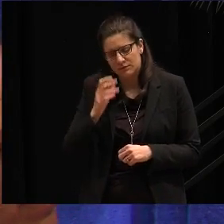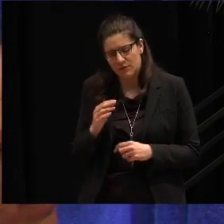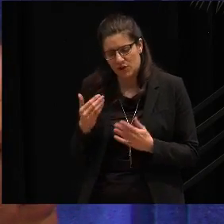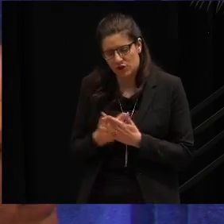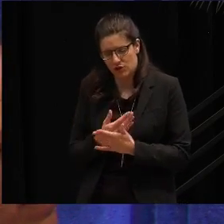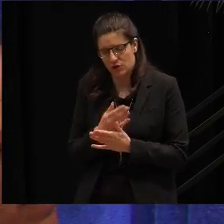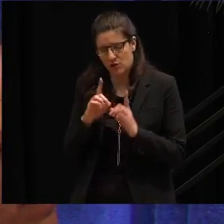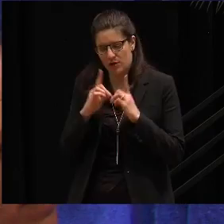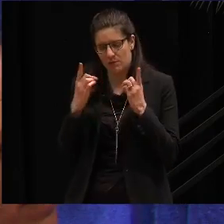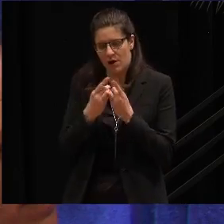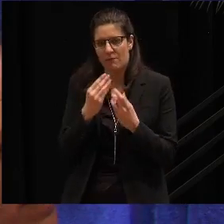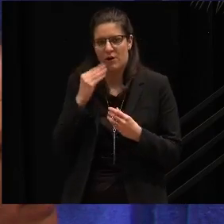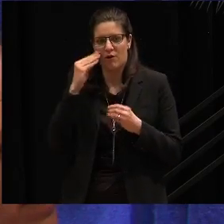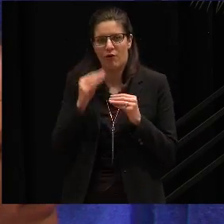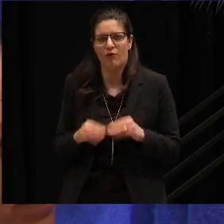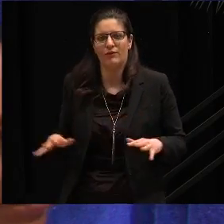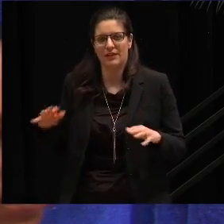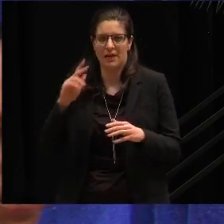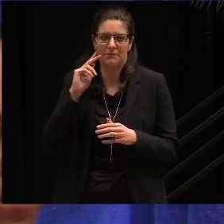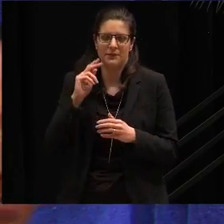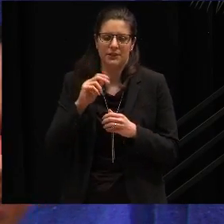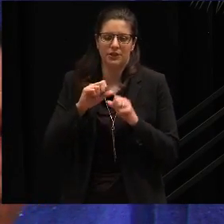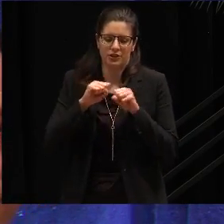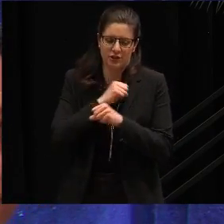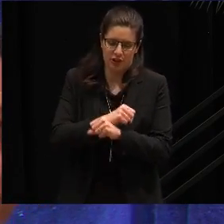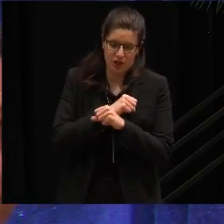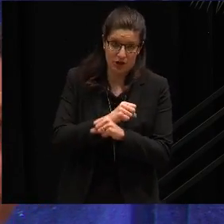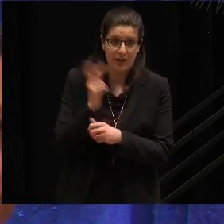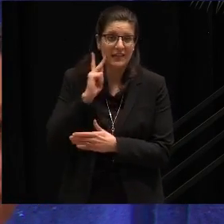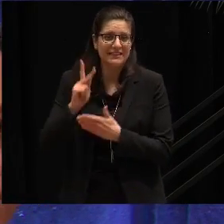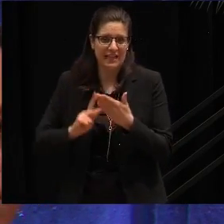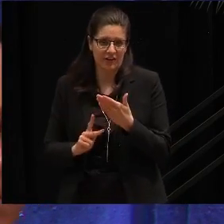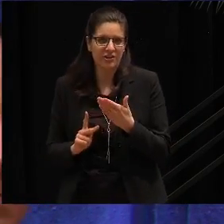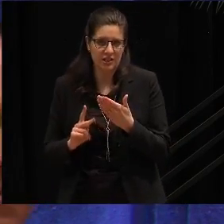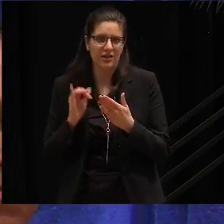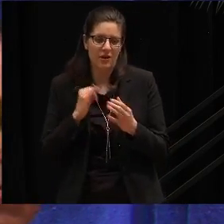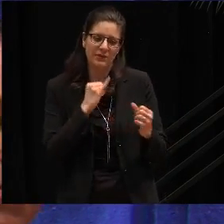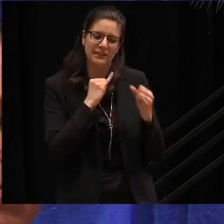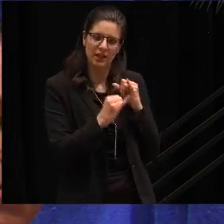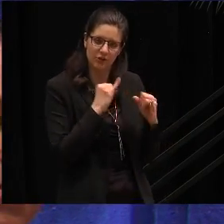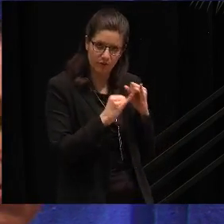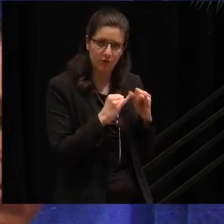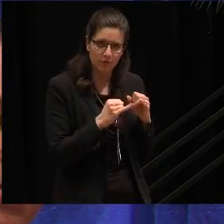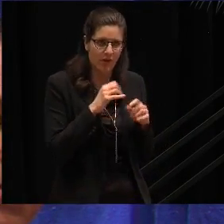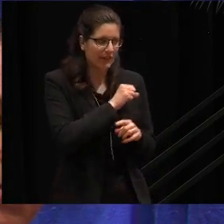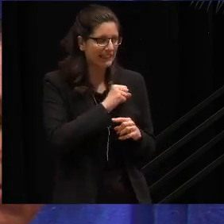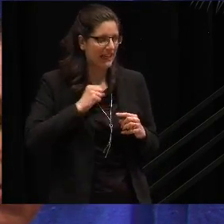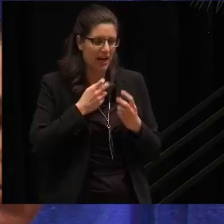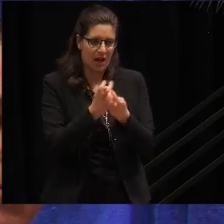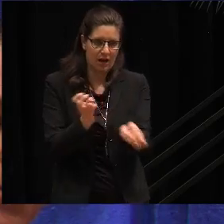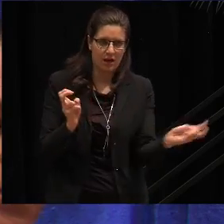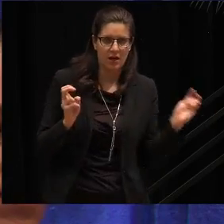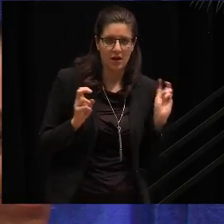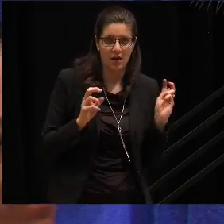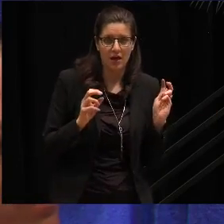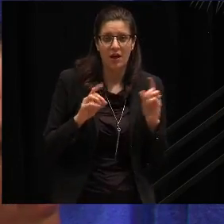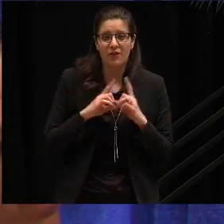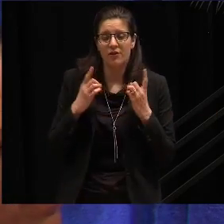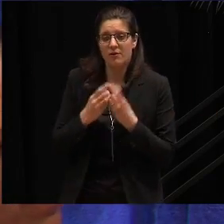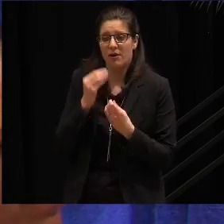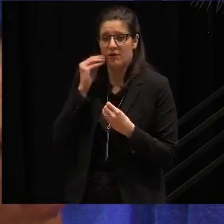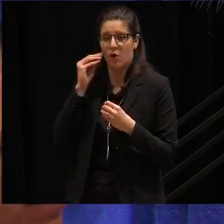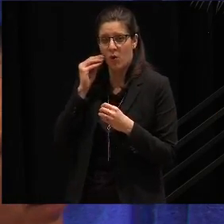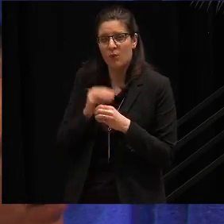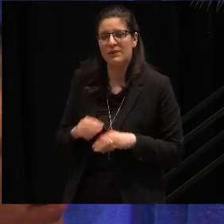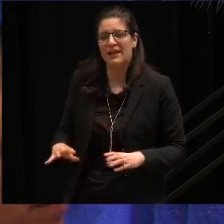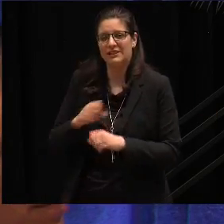Department of Homeland Security secretary was being interviewed by the Senate, the Department of Homeland Security releases a